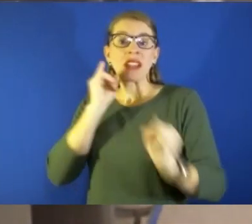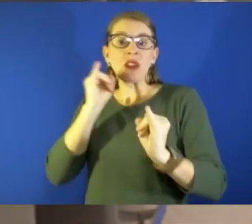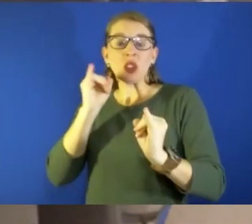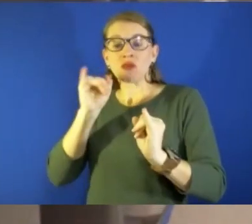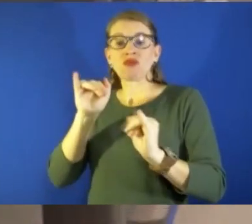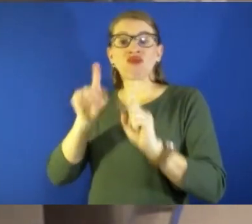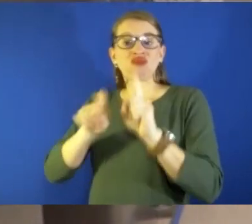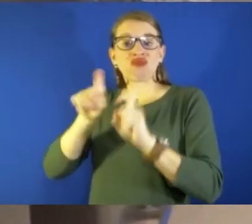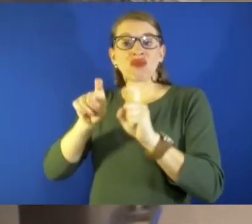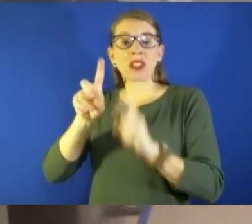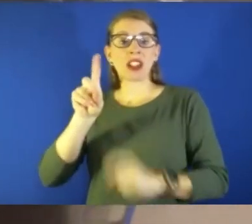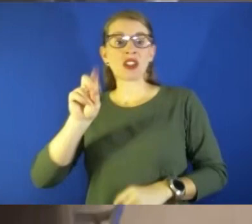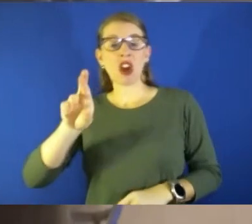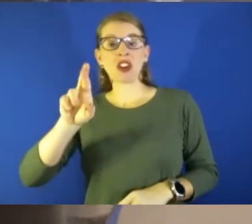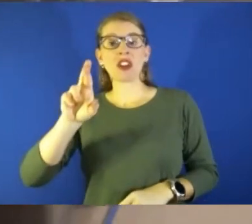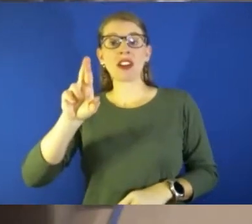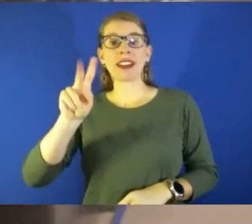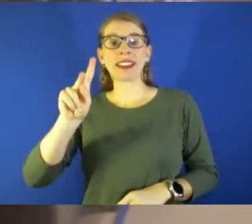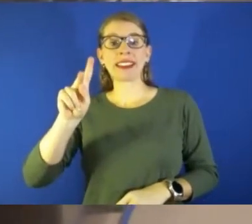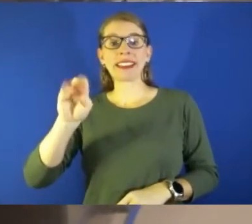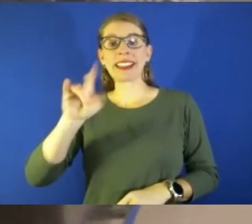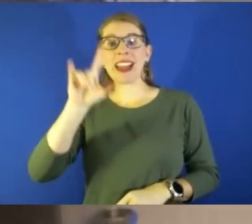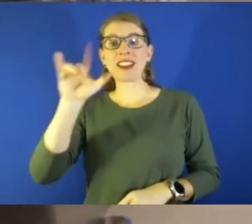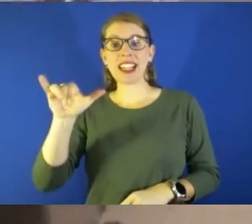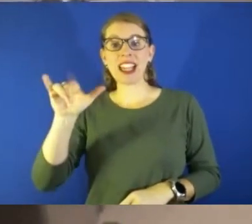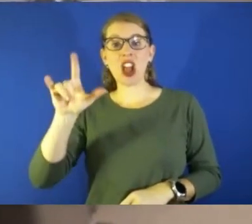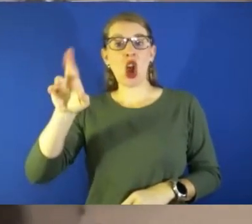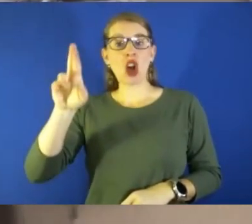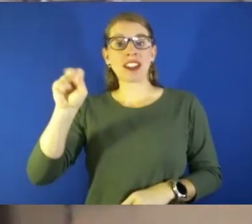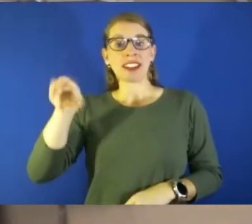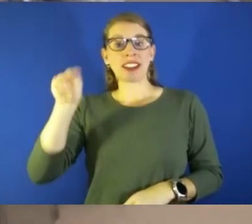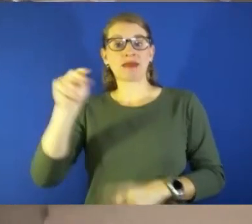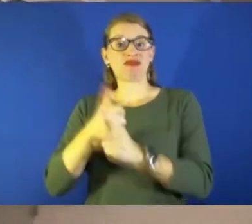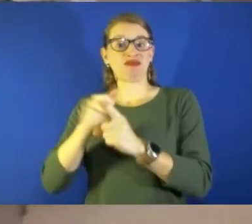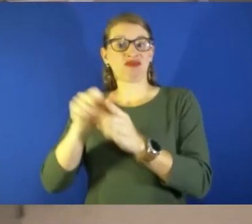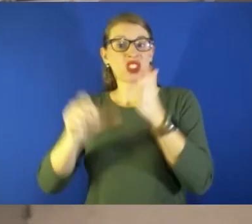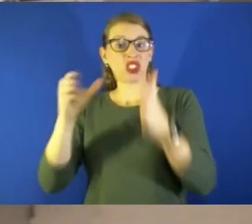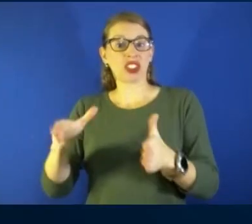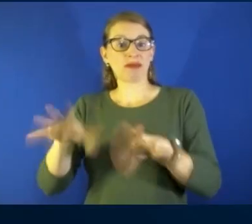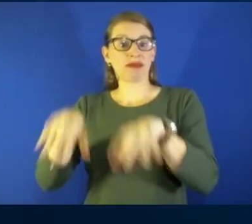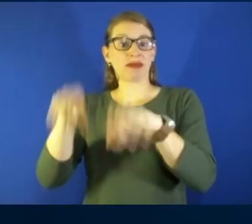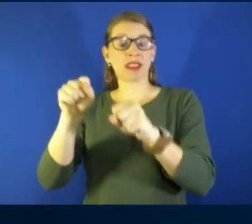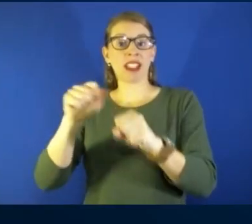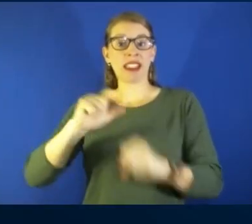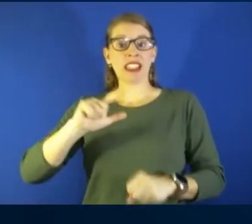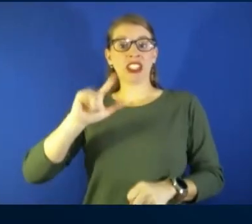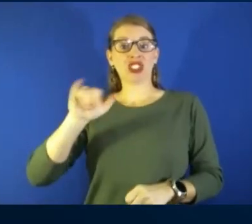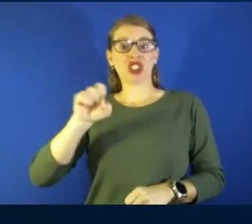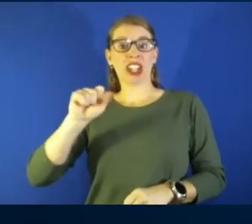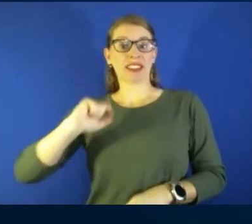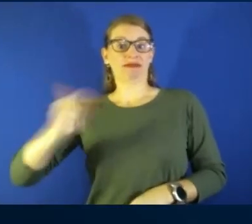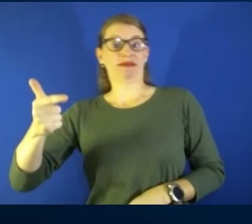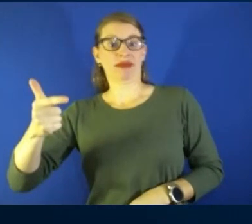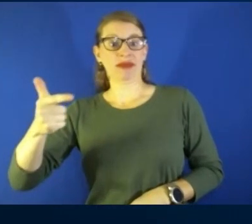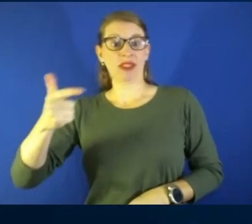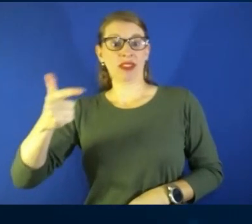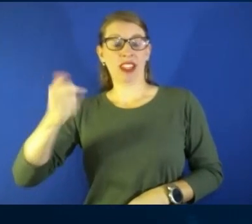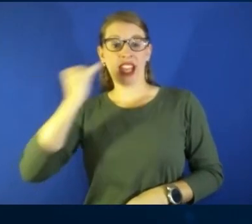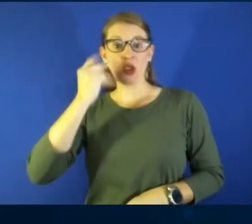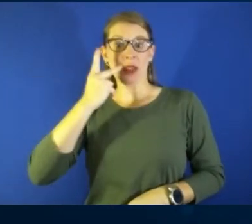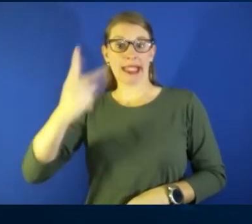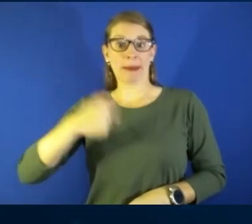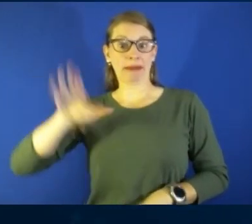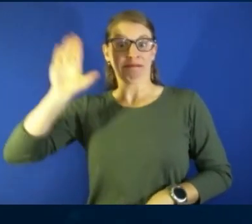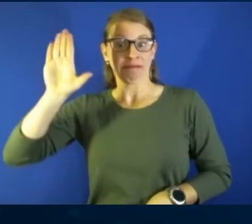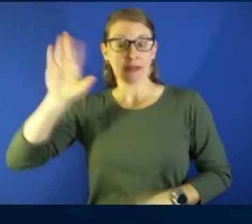Dr. Kelsey Larson is the surgeon who's performing. So, Jess, I'm going to toss it back to you in the studio, but if you see me do this, it means we have Dr. Kelsey